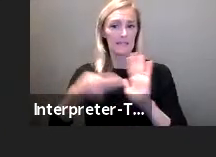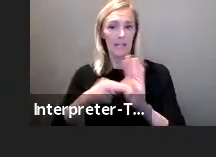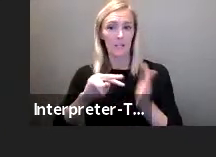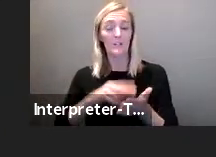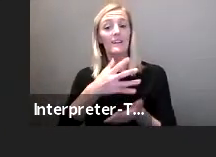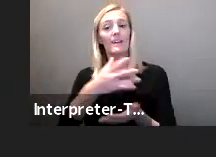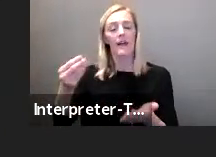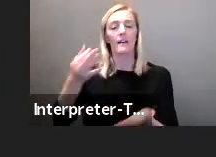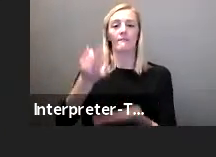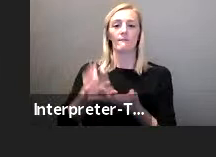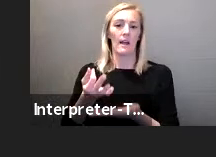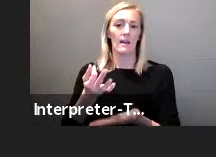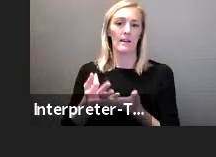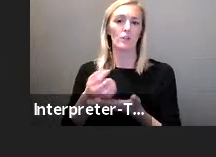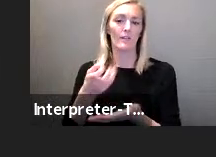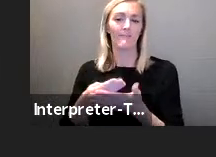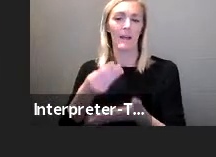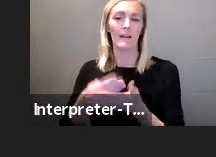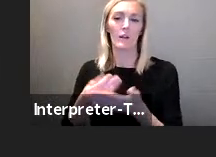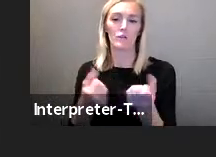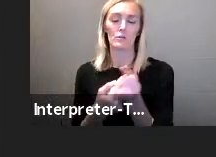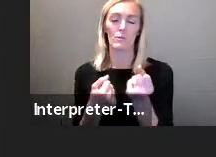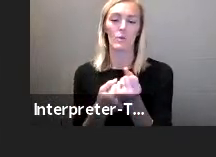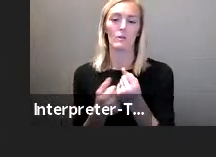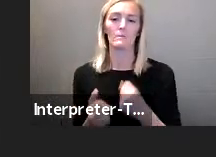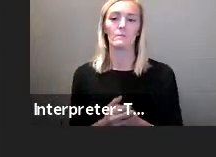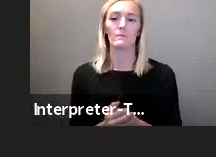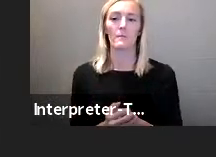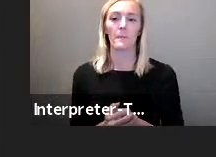financial support, because a lot of times our